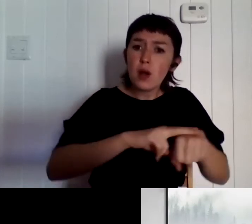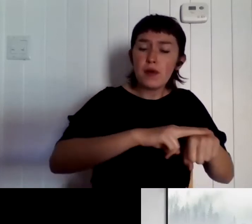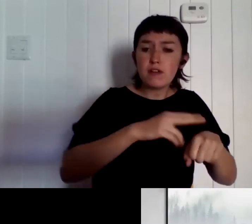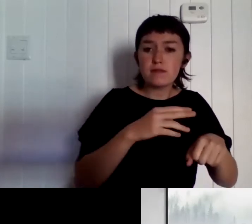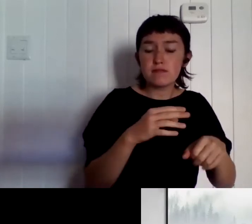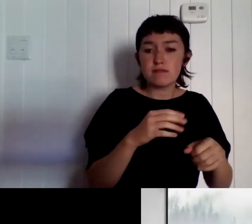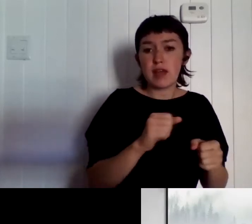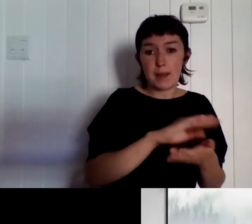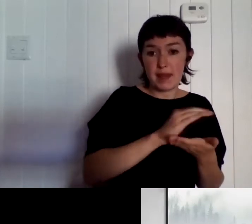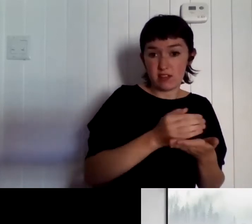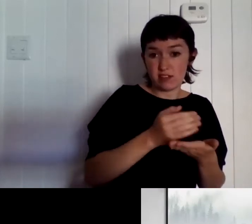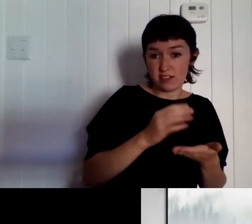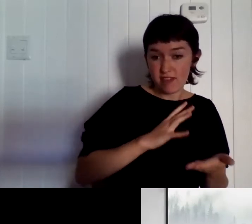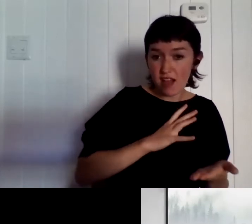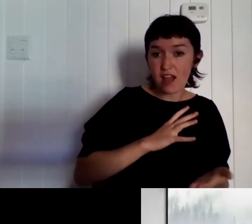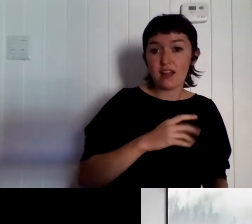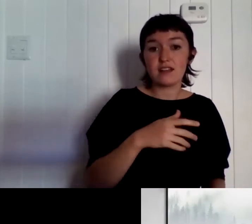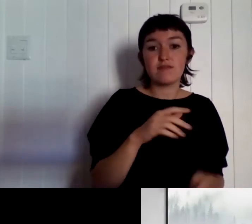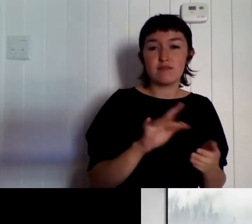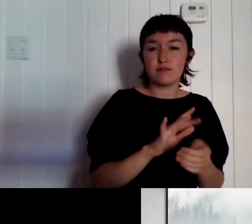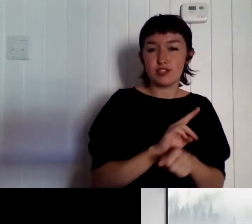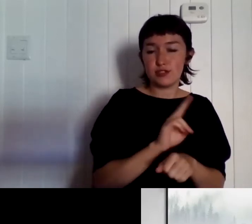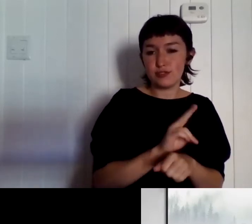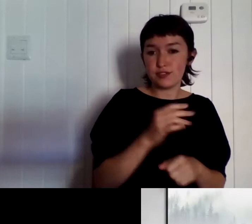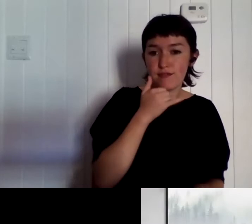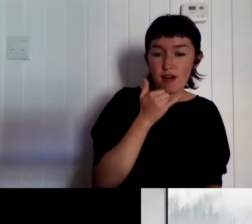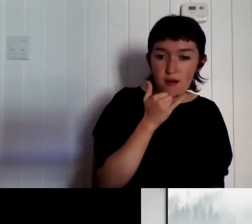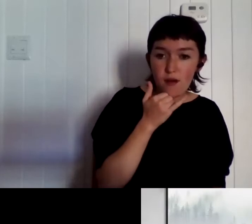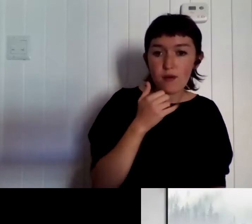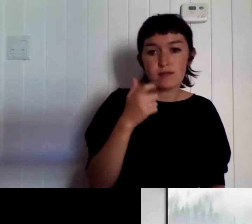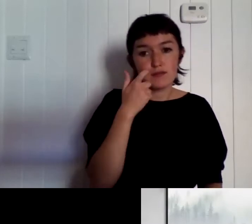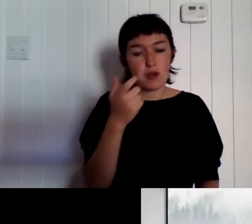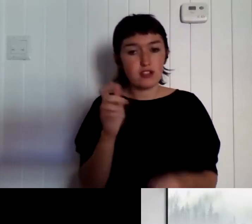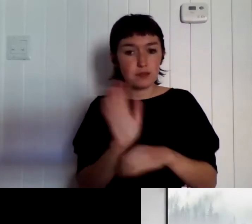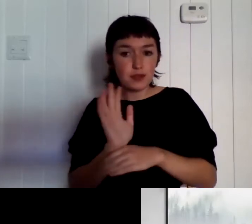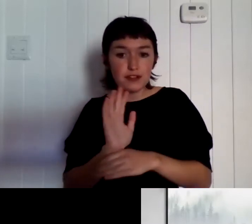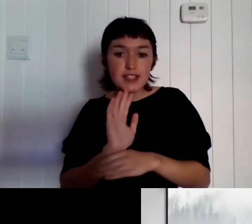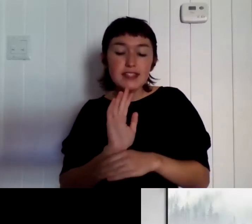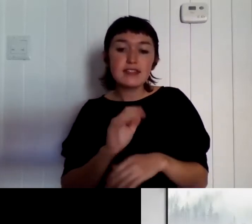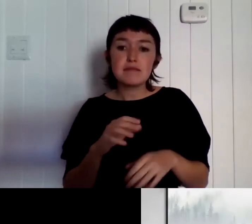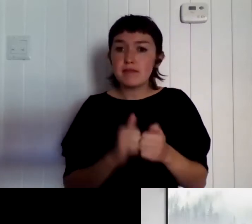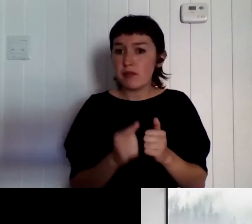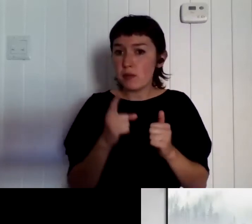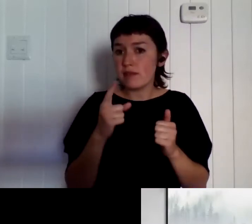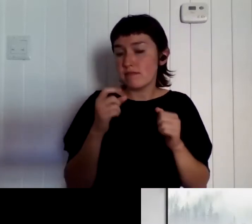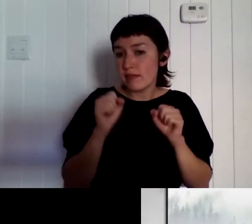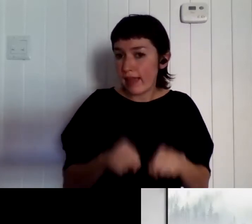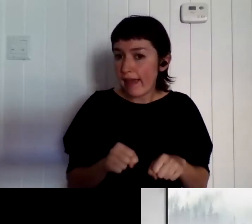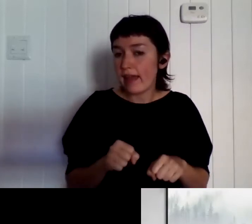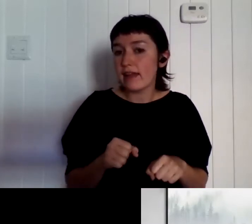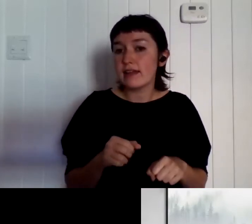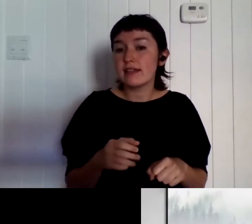movies, all typical things that everybody can and should do in a moderate